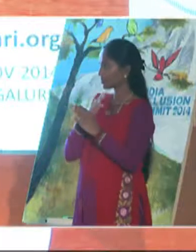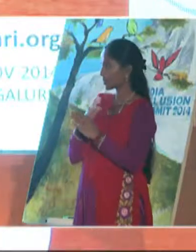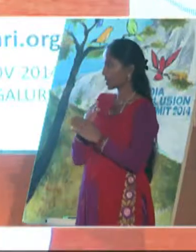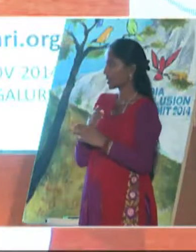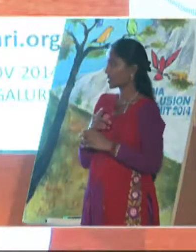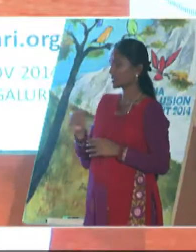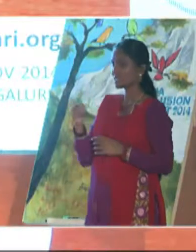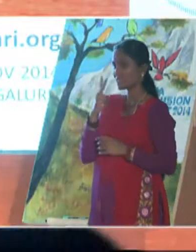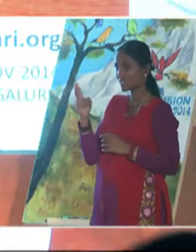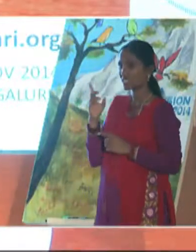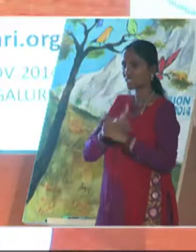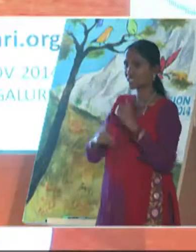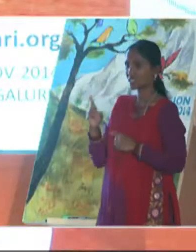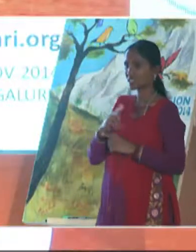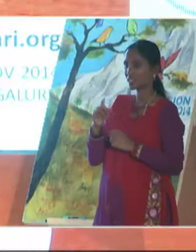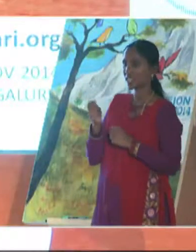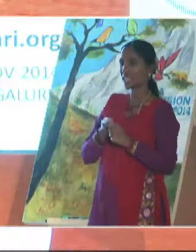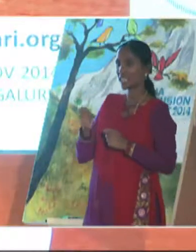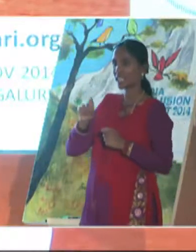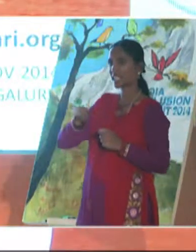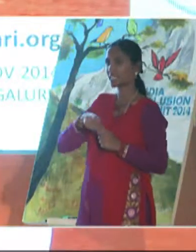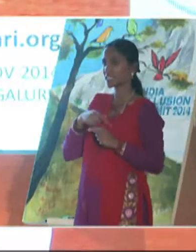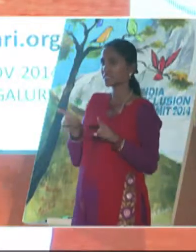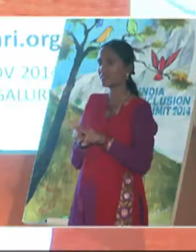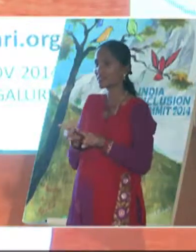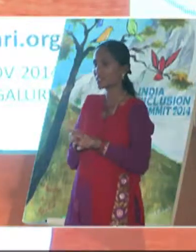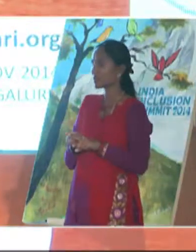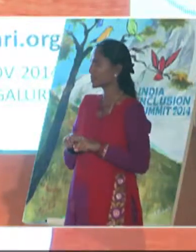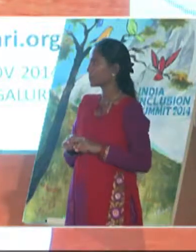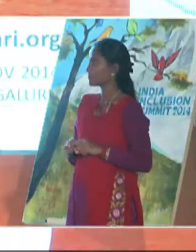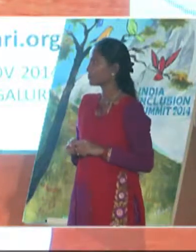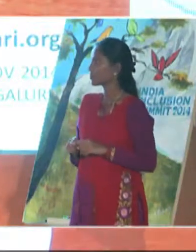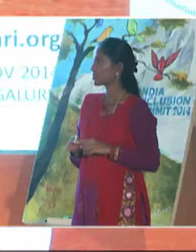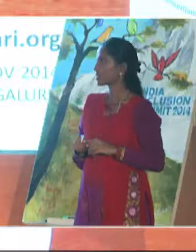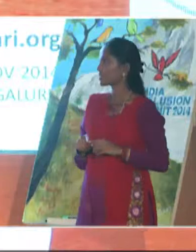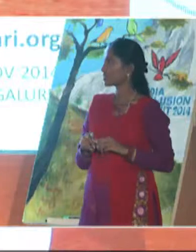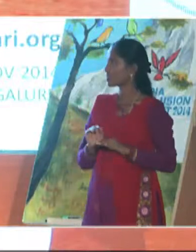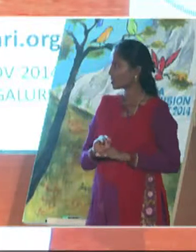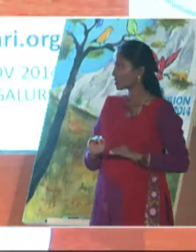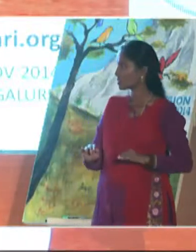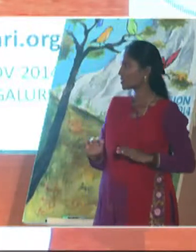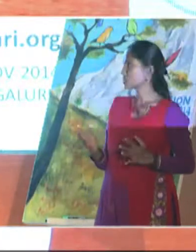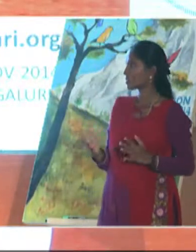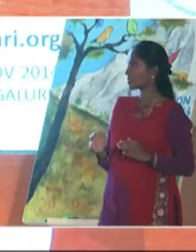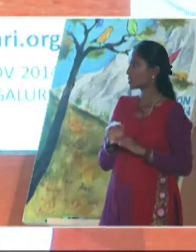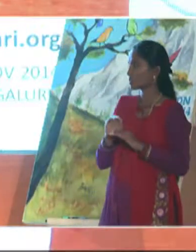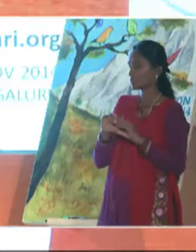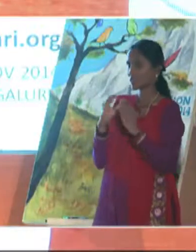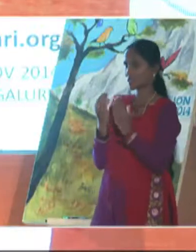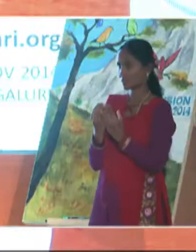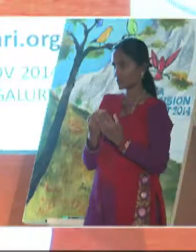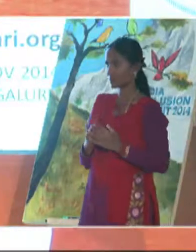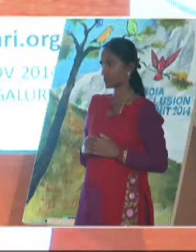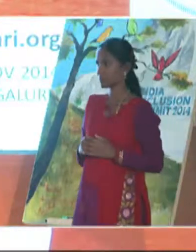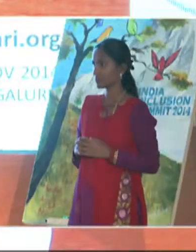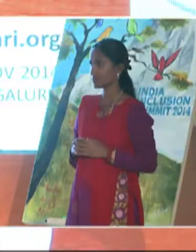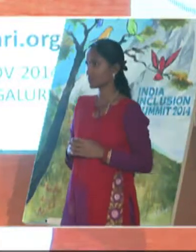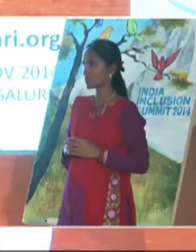differently, and kids are very, very mean. So children would say, her classmates, oh, you can walk straight, and she would fall down the stairs.